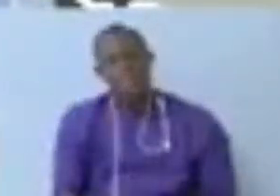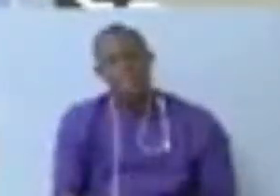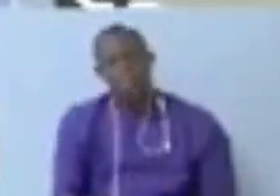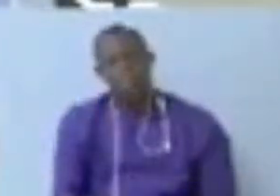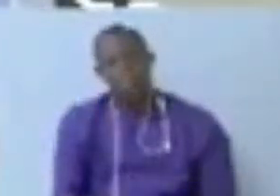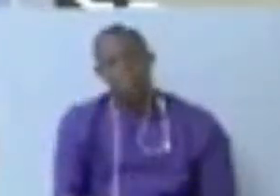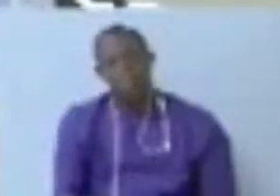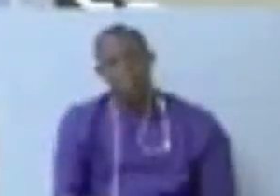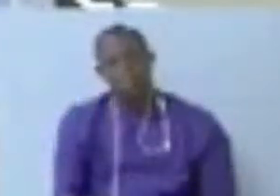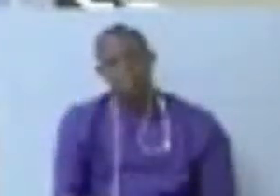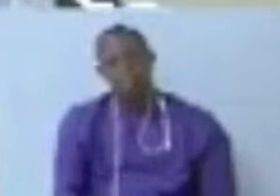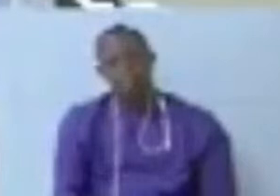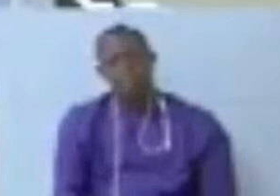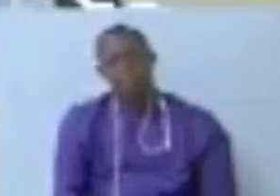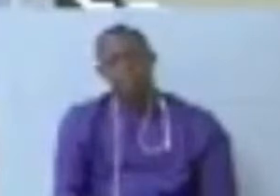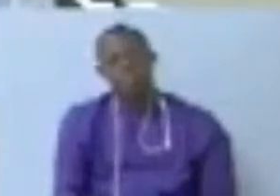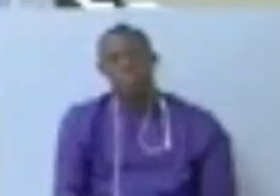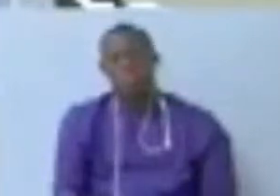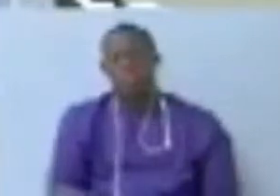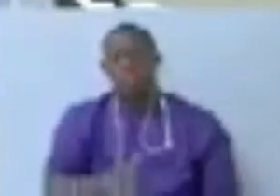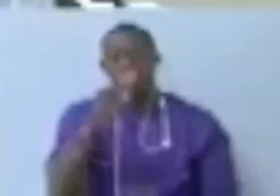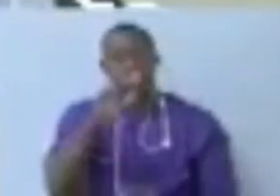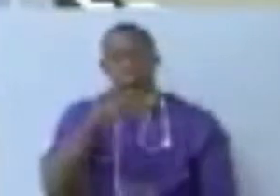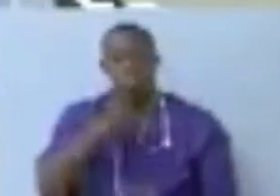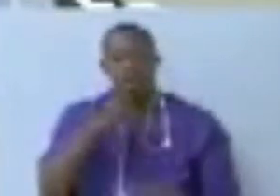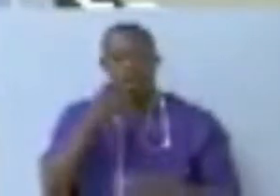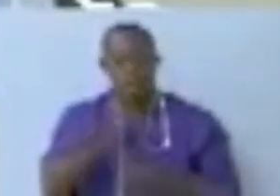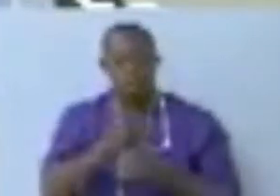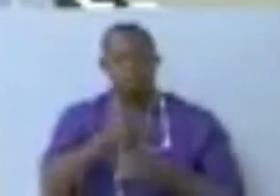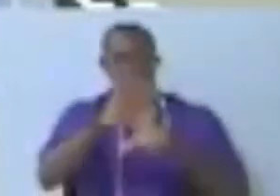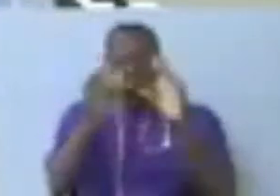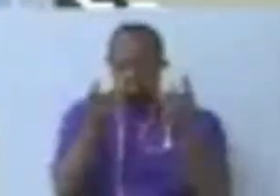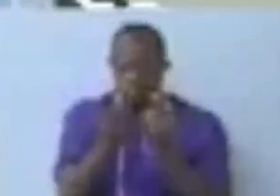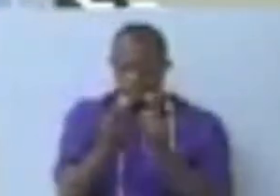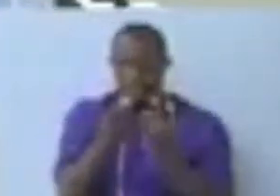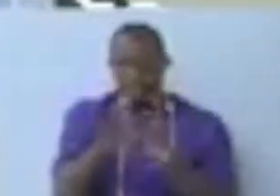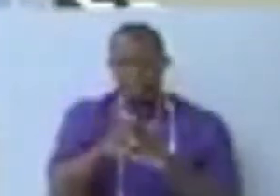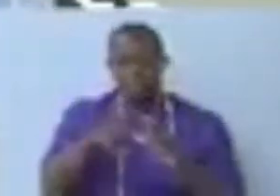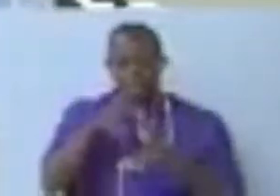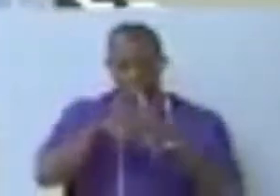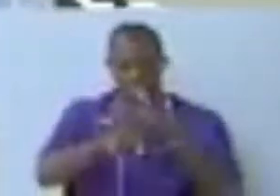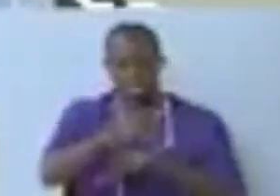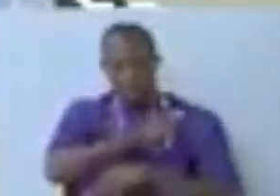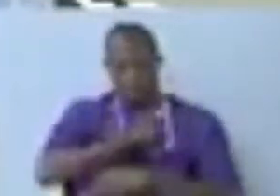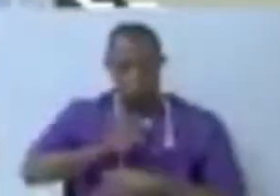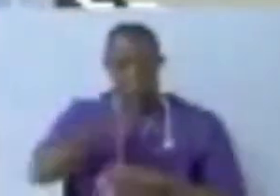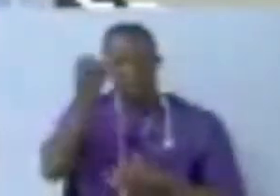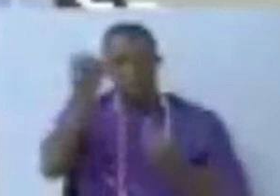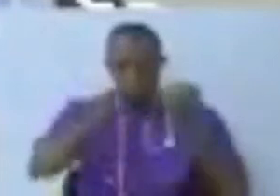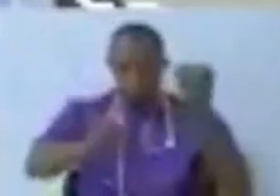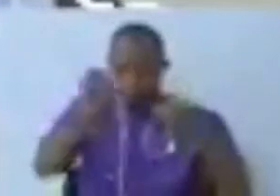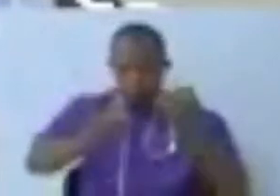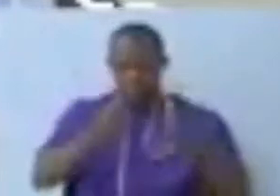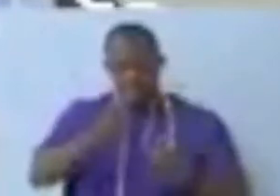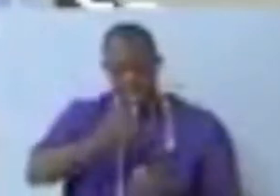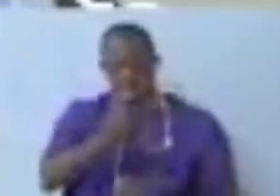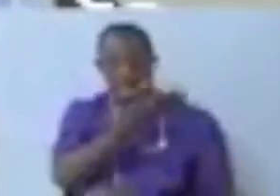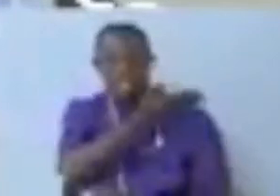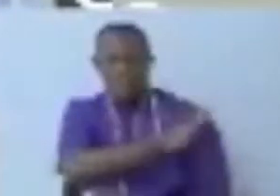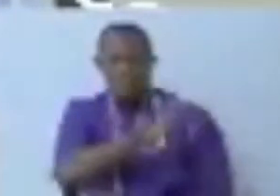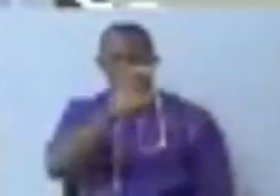that for rectification, here, in our vehicle, I left Omar inside the vehicle